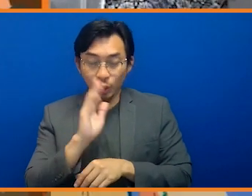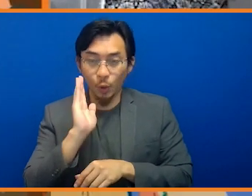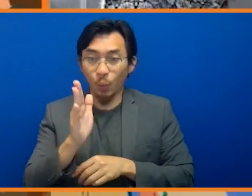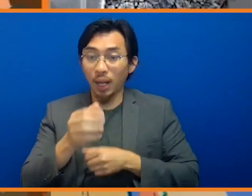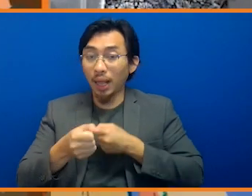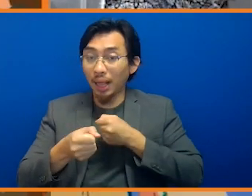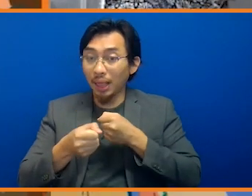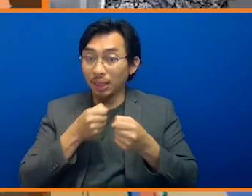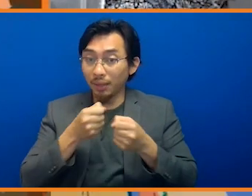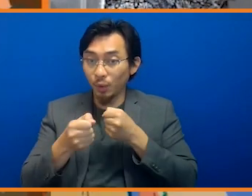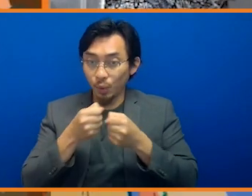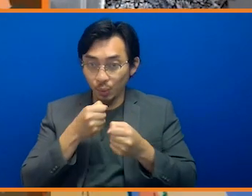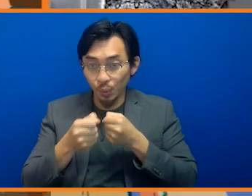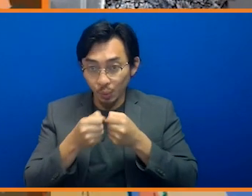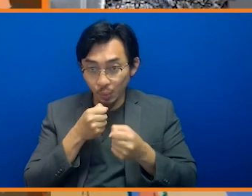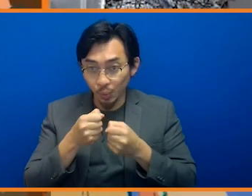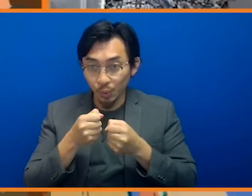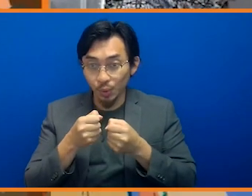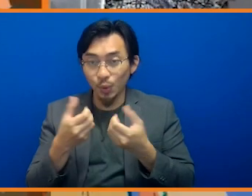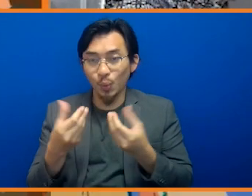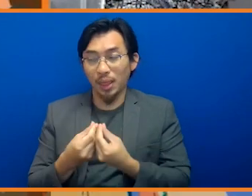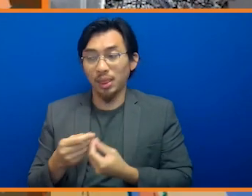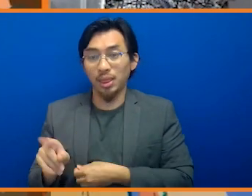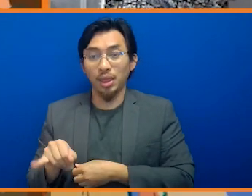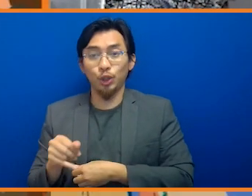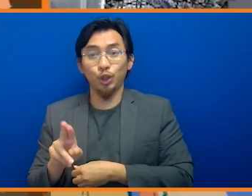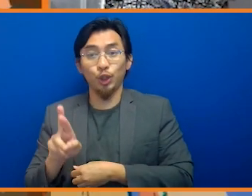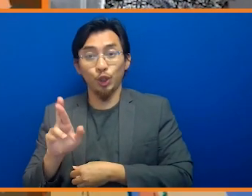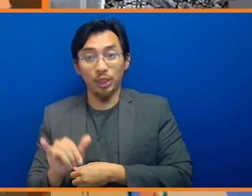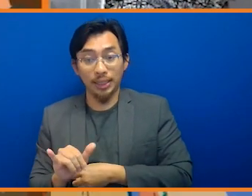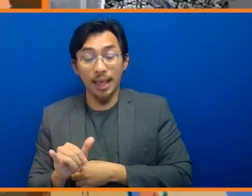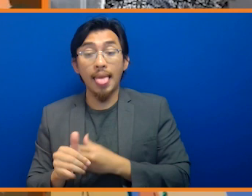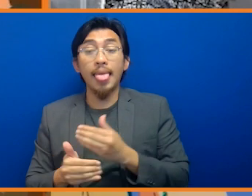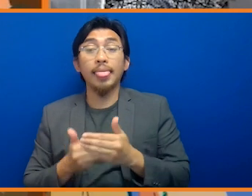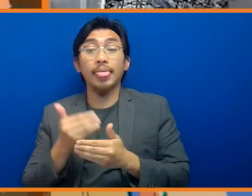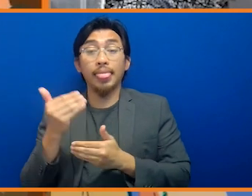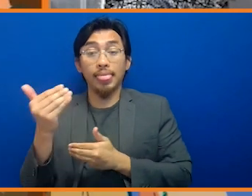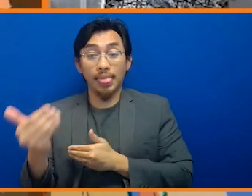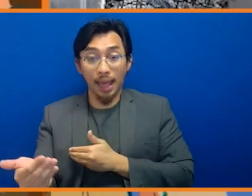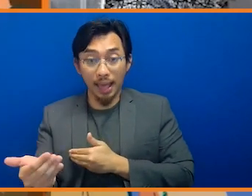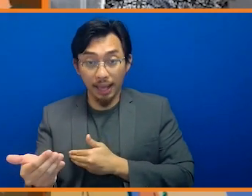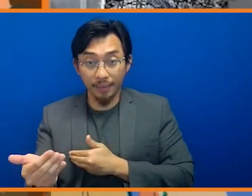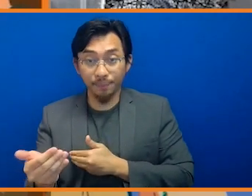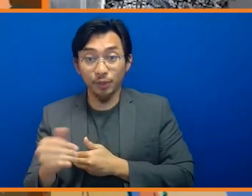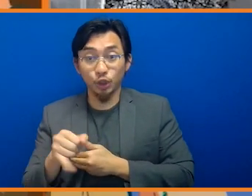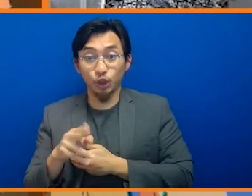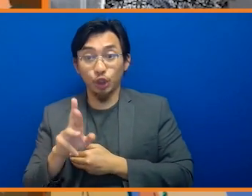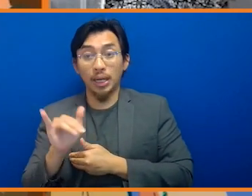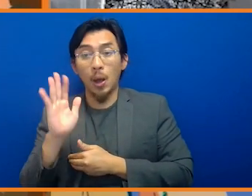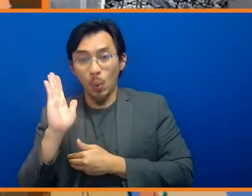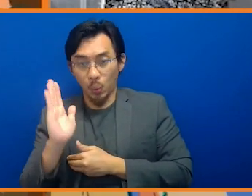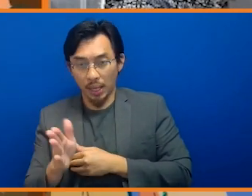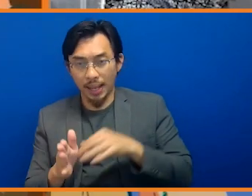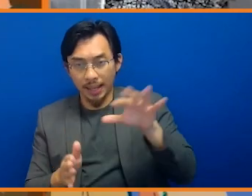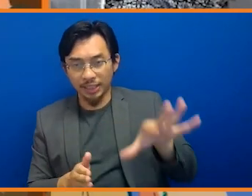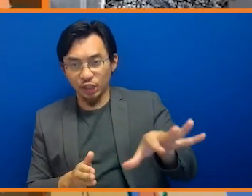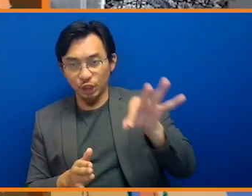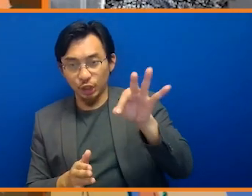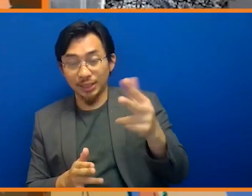to interview with the jury. Then after that, the jury will select only